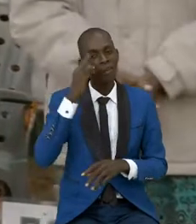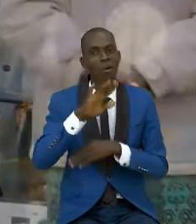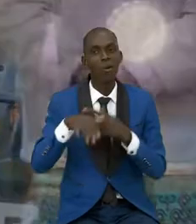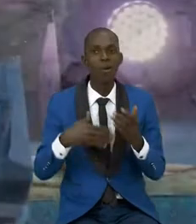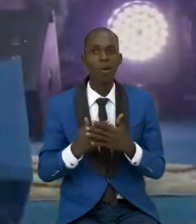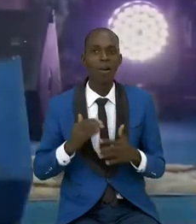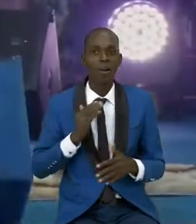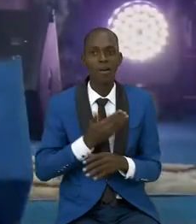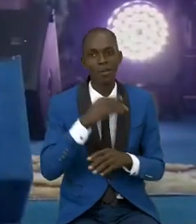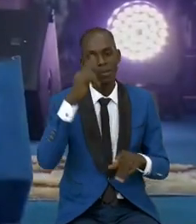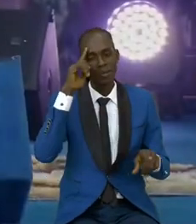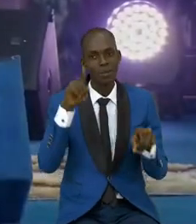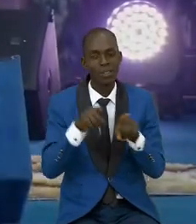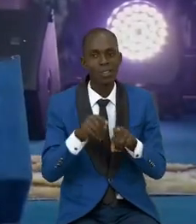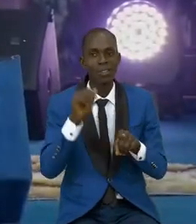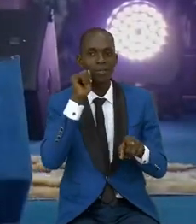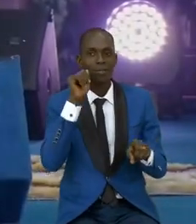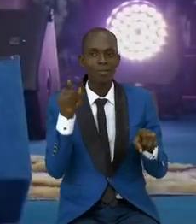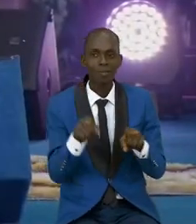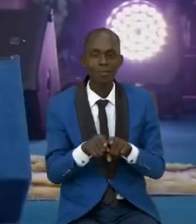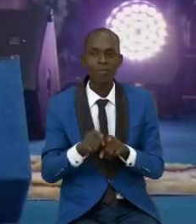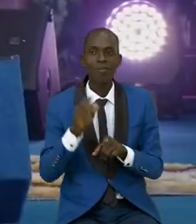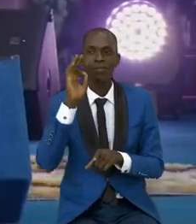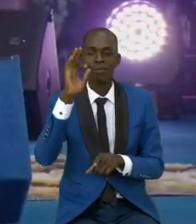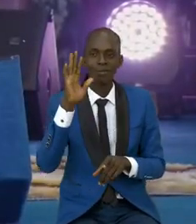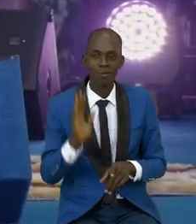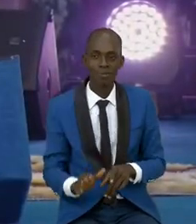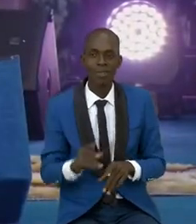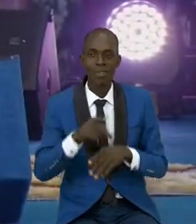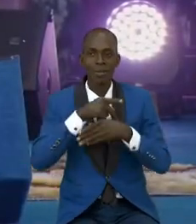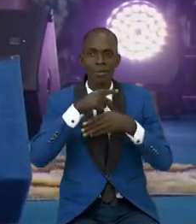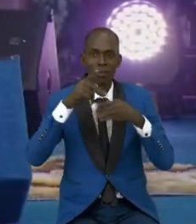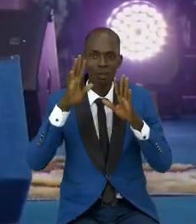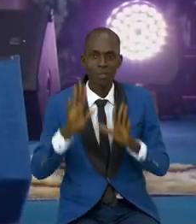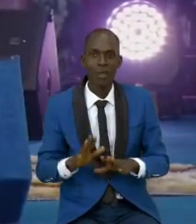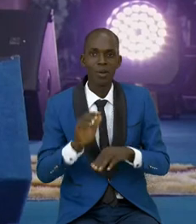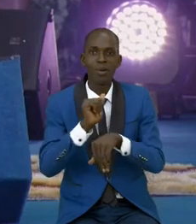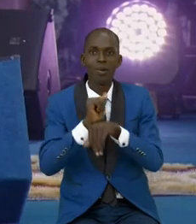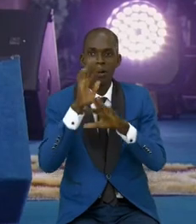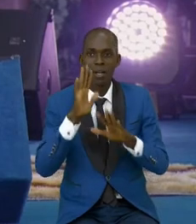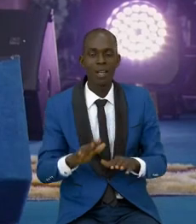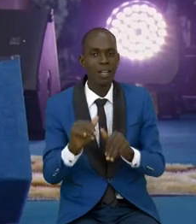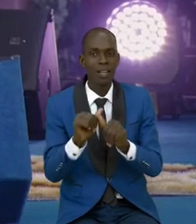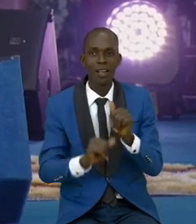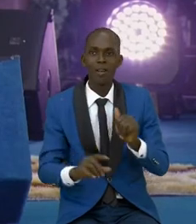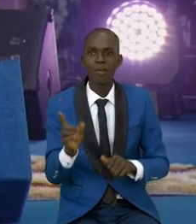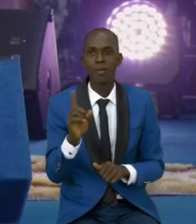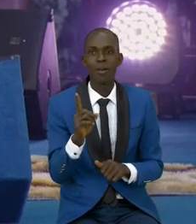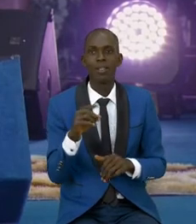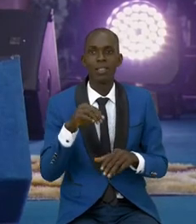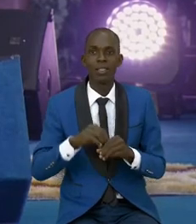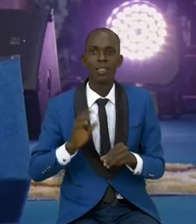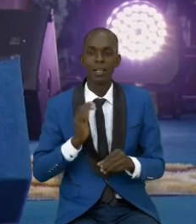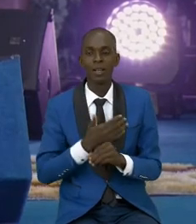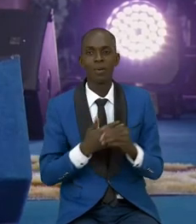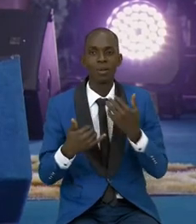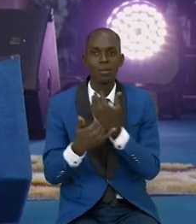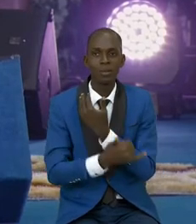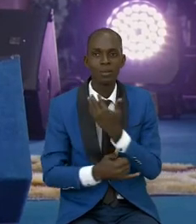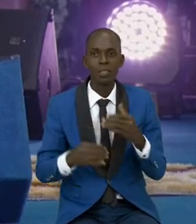brothers, sisters, ministers, professionals, workers, everywhere in our country, in